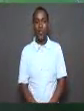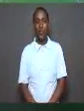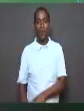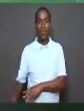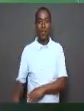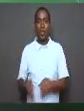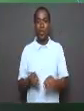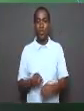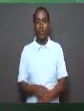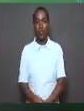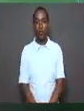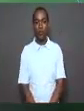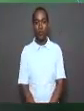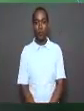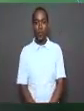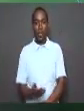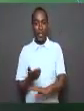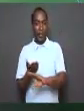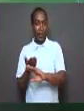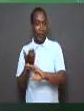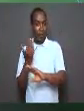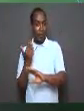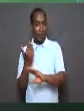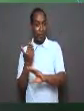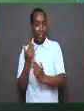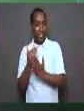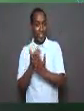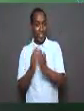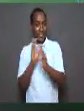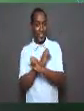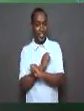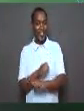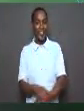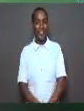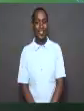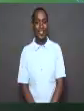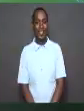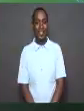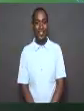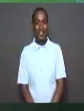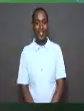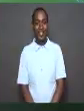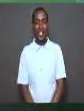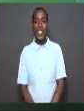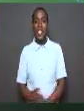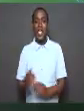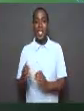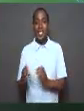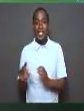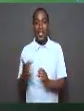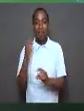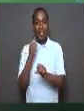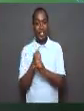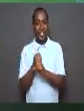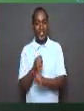Students, before we conclude our lesson for today, let us do an